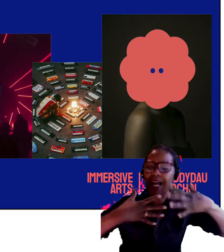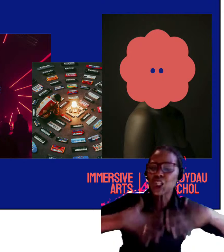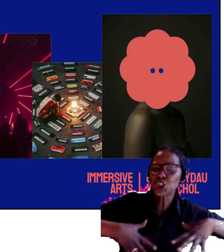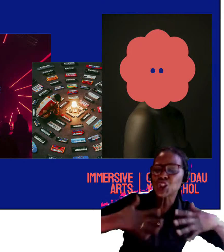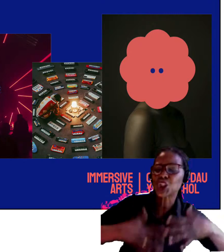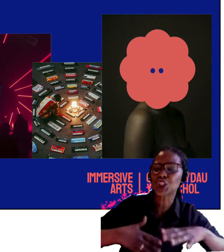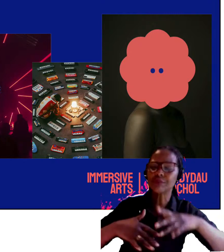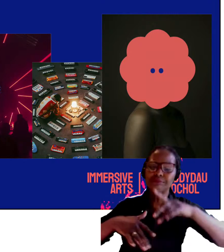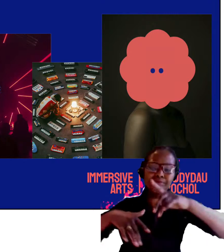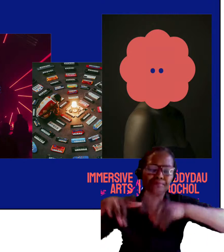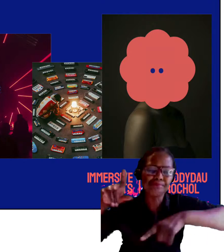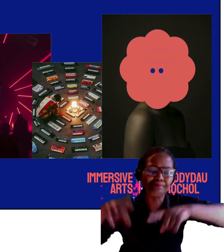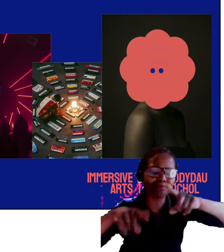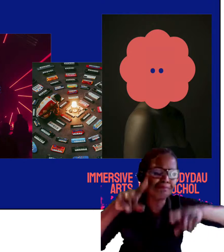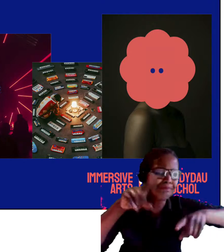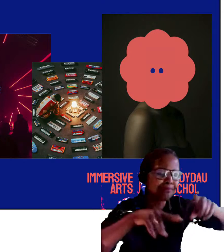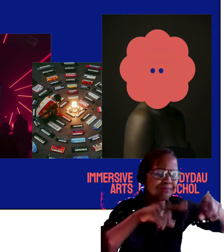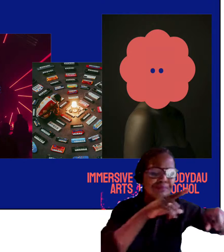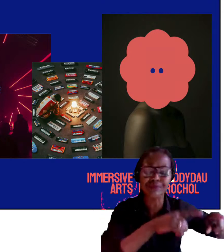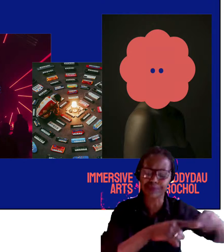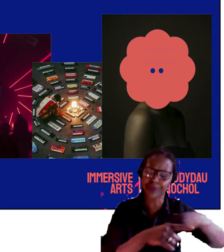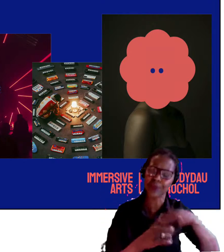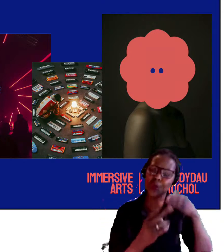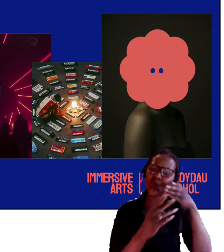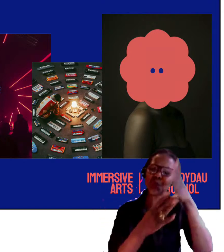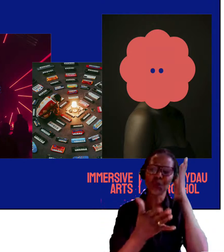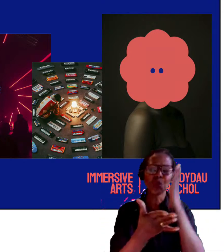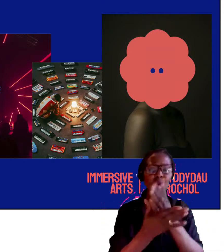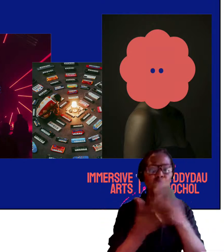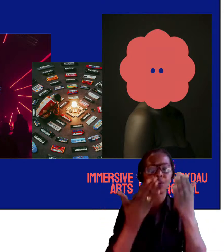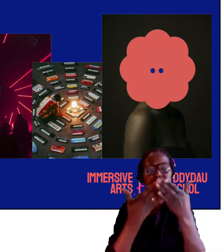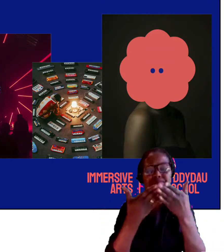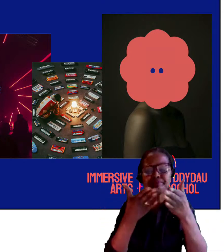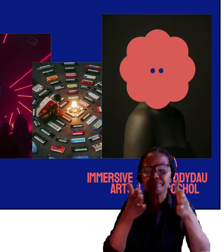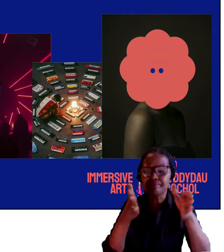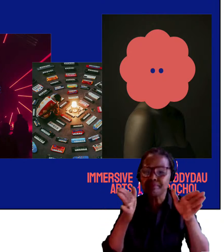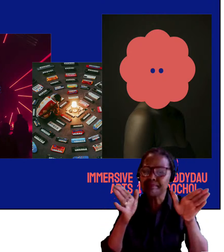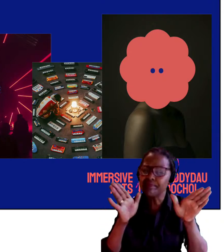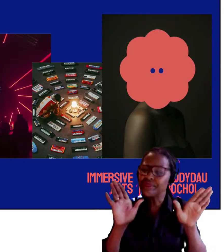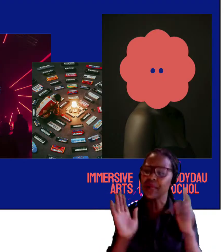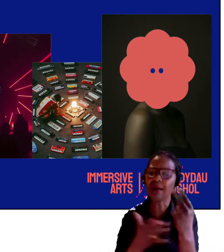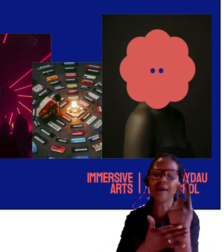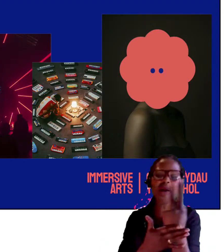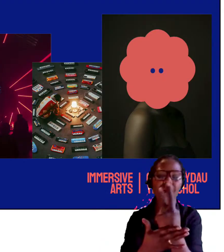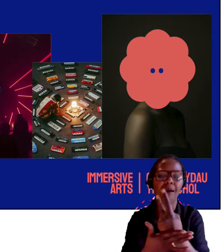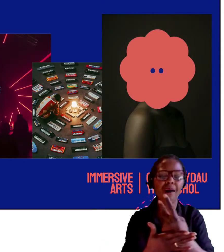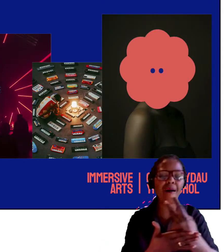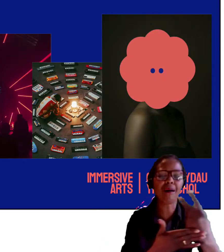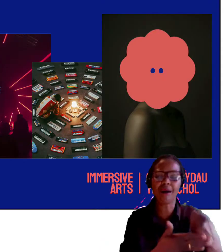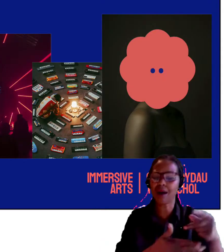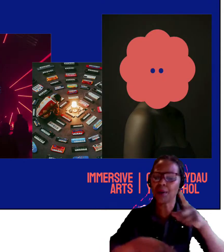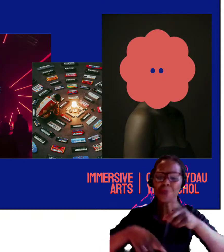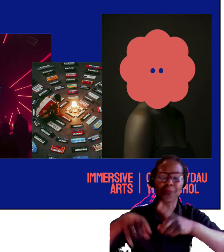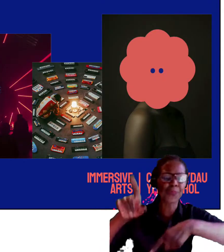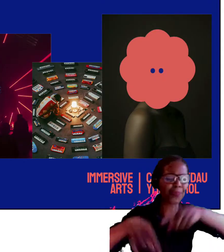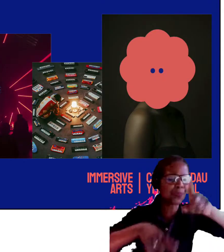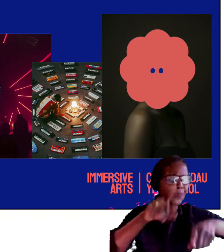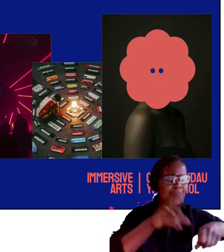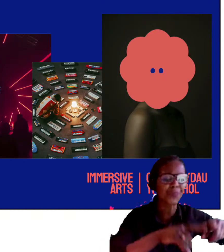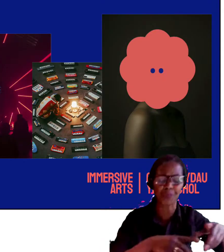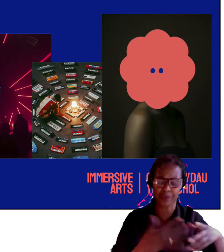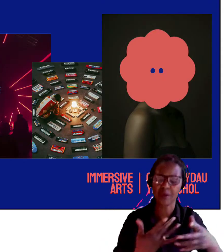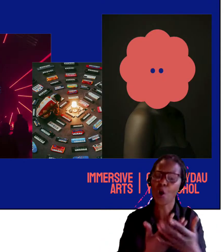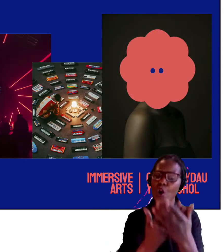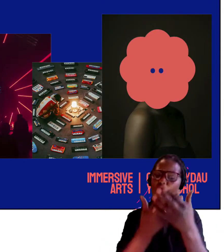we recognized that it was really multidisciplinary, and the sort of genre busting nature of many of the applications.